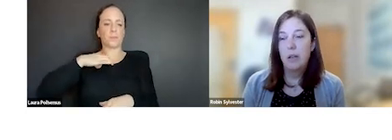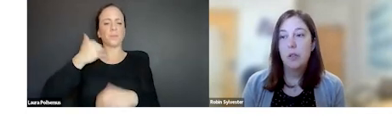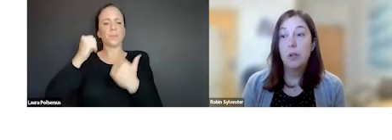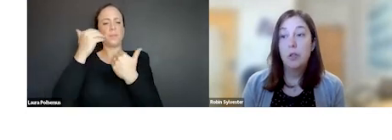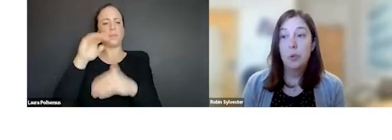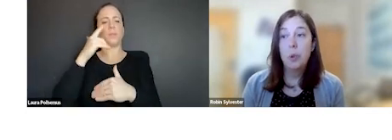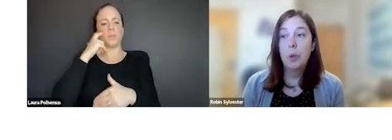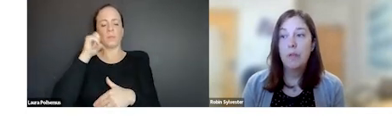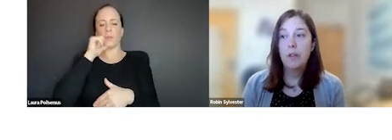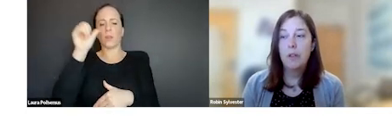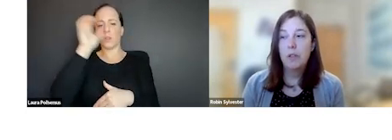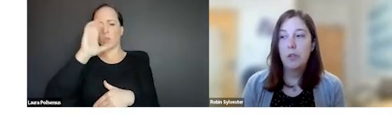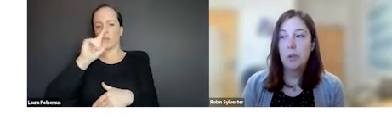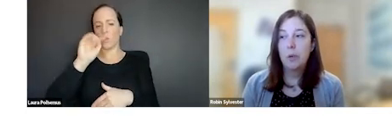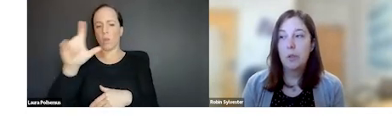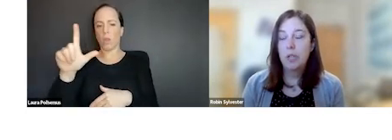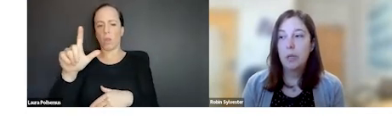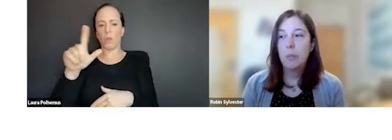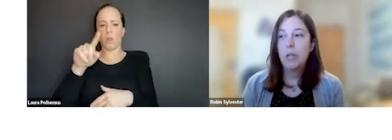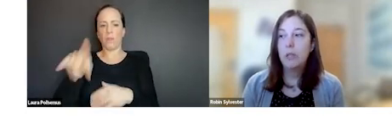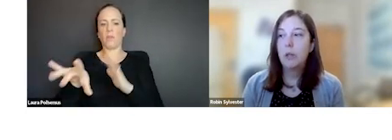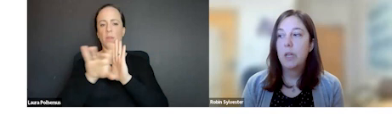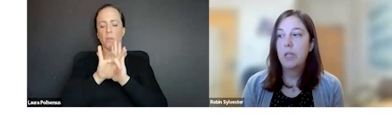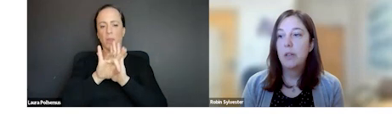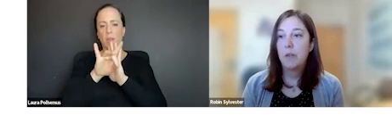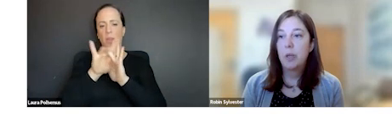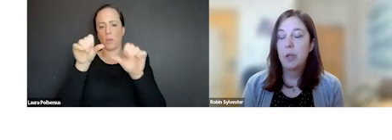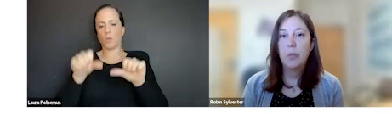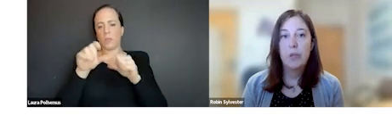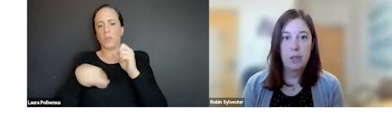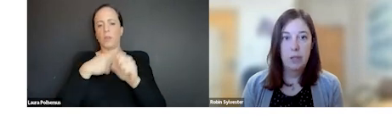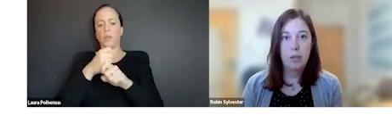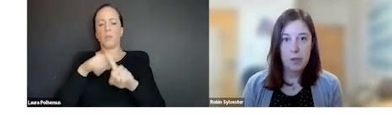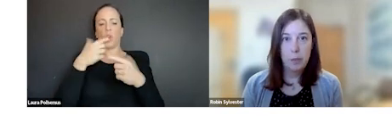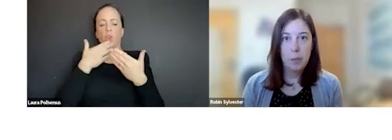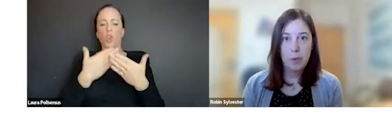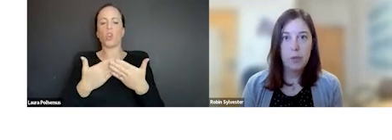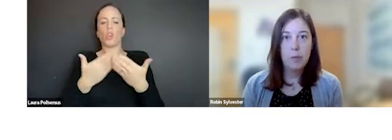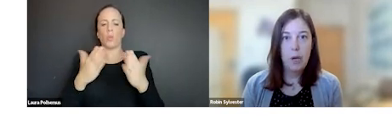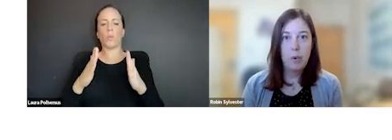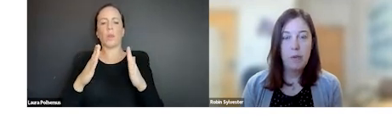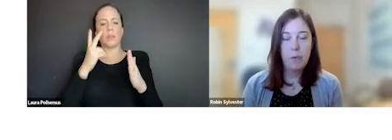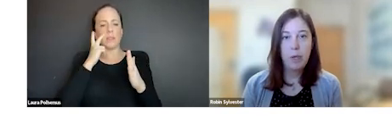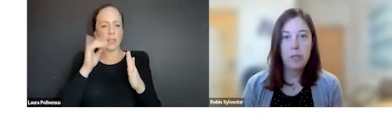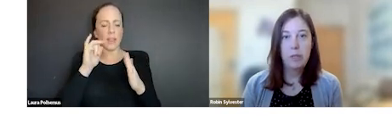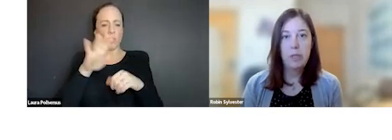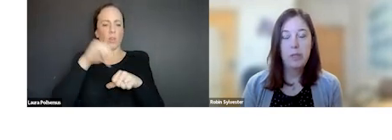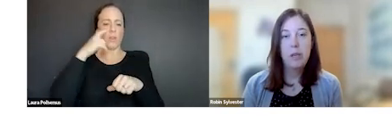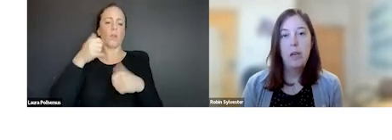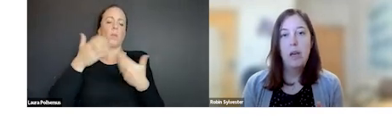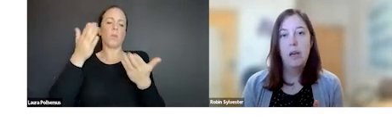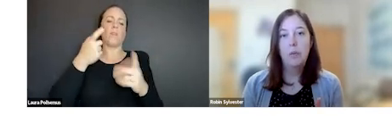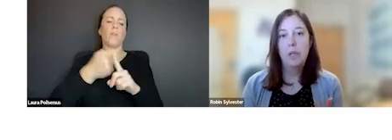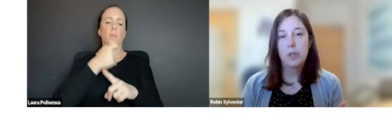not a search tool and funders have to choose to post here, but it's a good way to get familiar with seeing calls for proposals from nonprofit